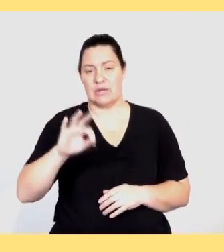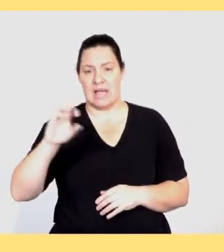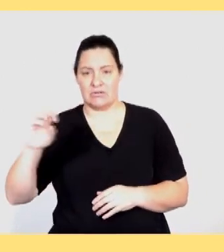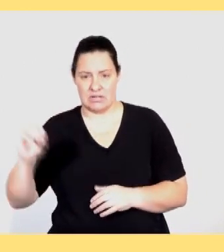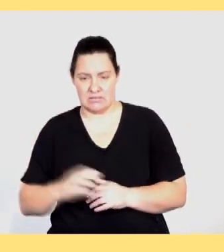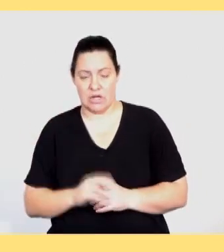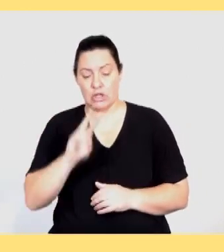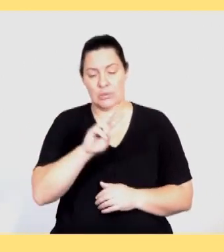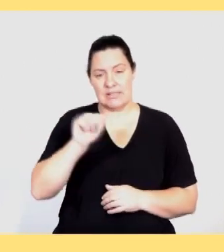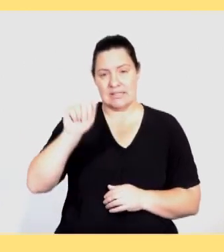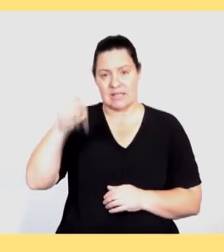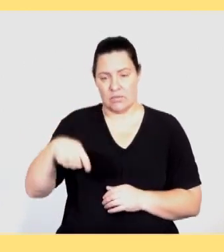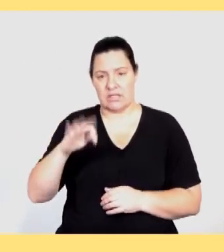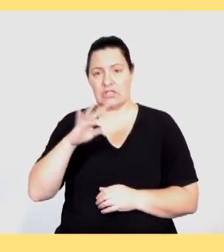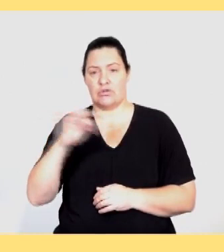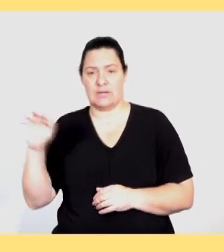26,300.